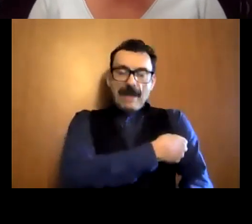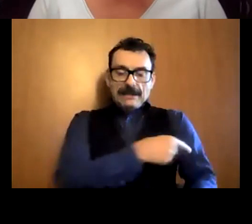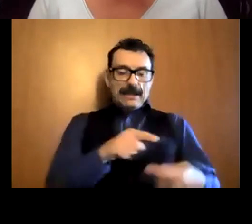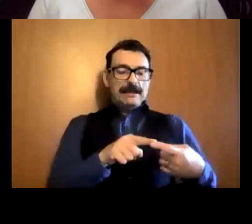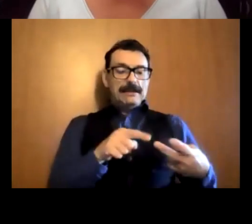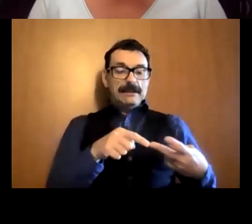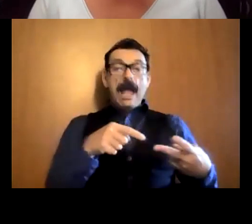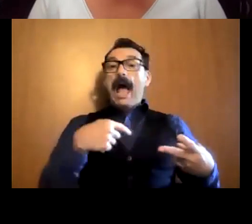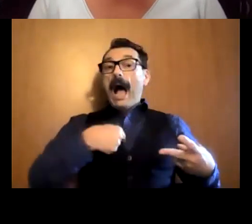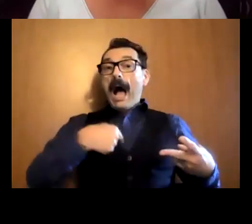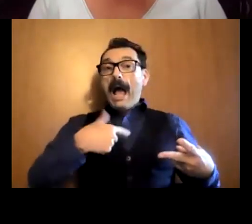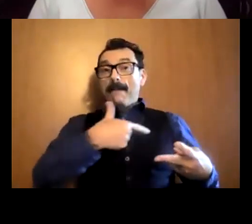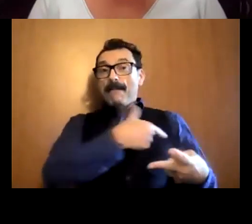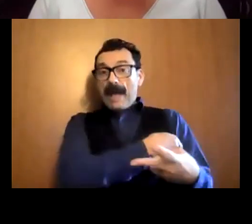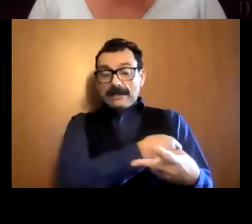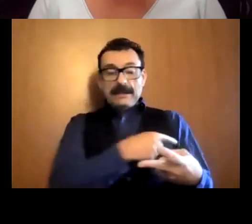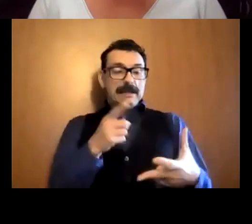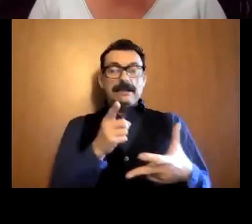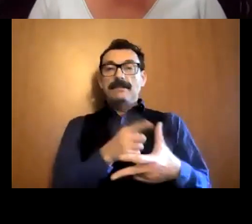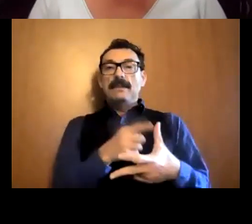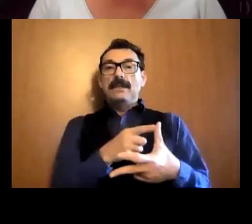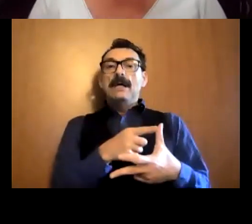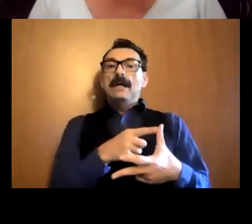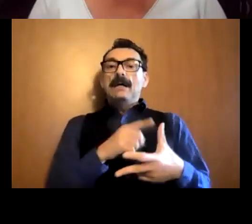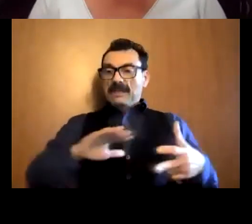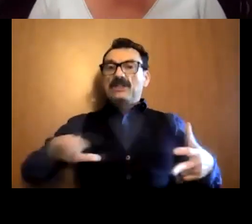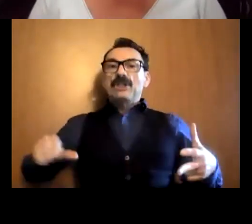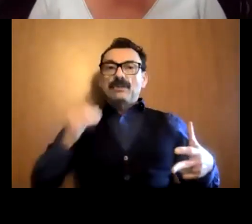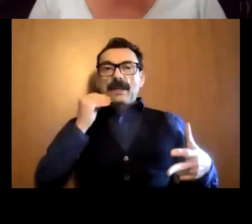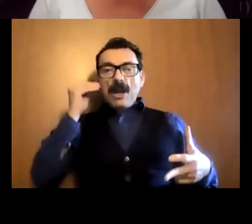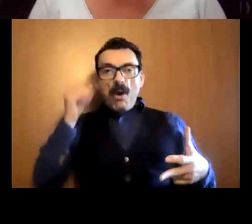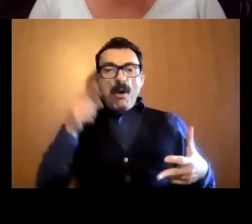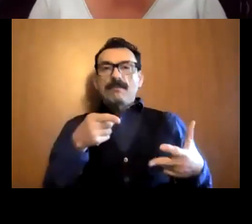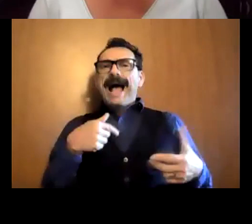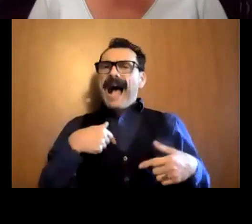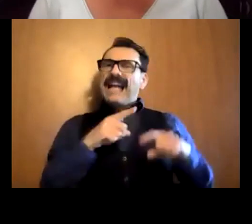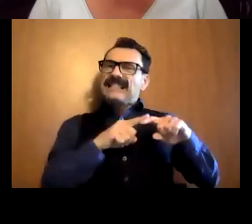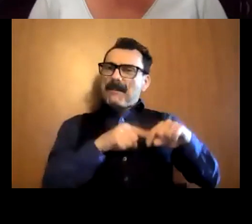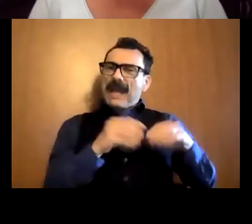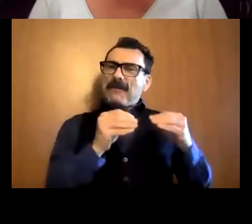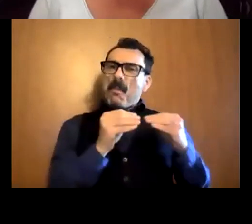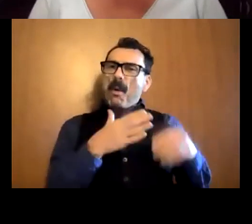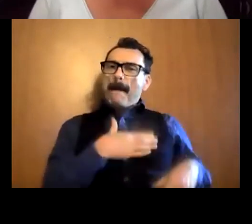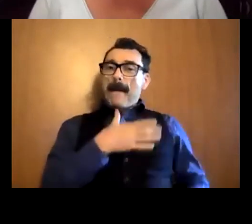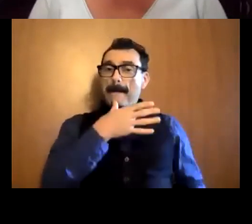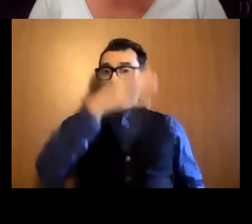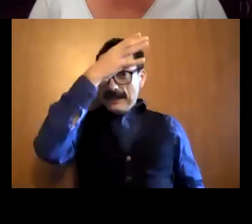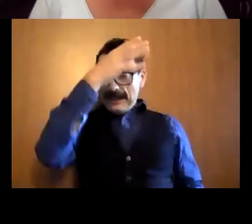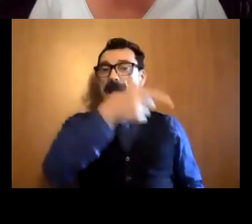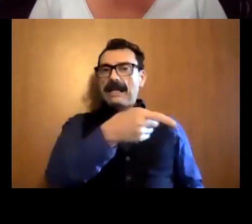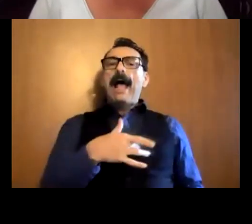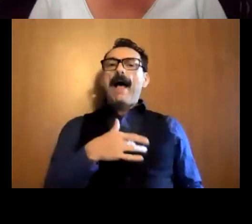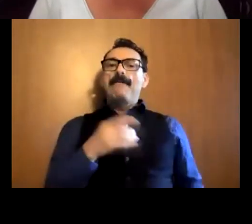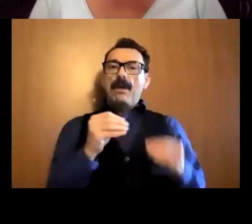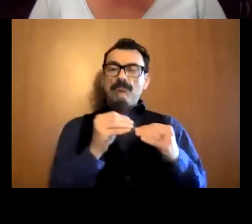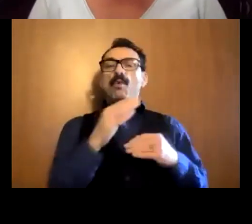home, I do rely on them more to come over and help me. I feel more comfortable with them being around me. They actually stuck by me through the pandemic before